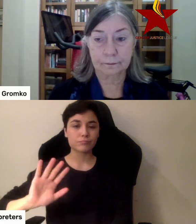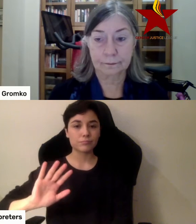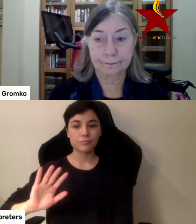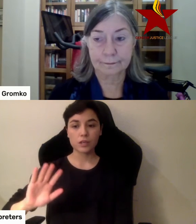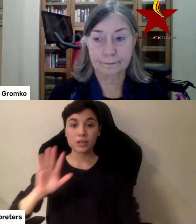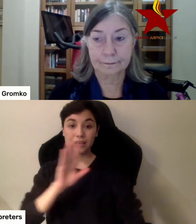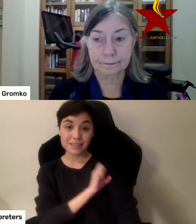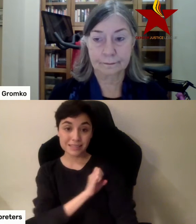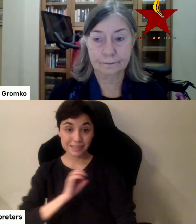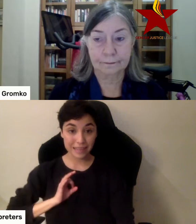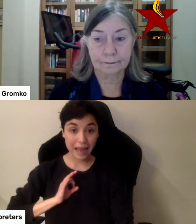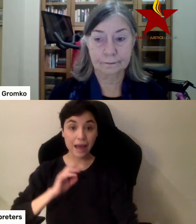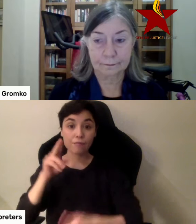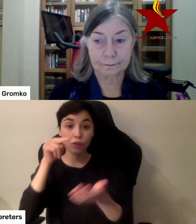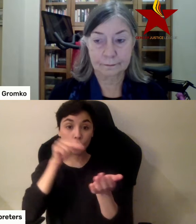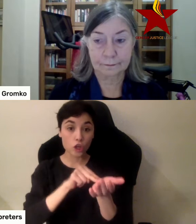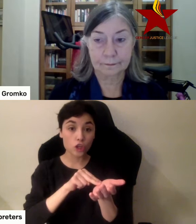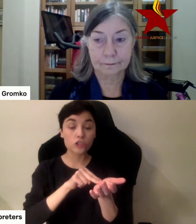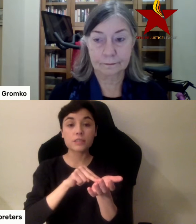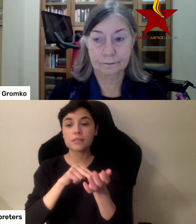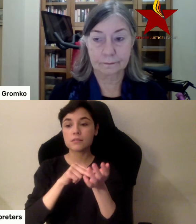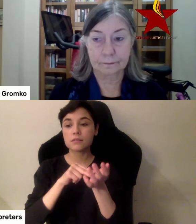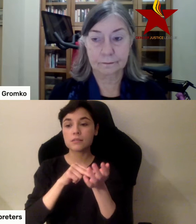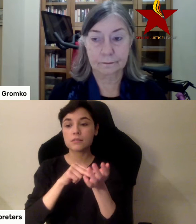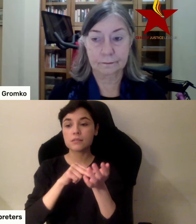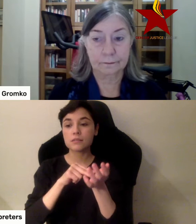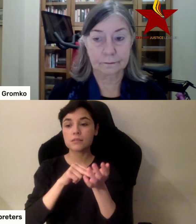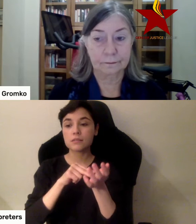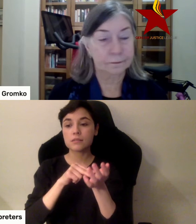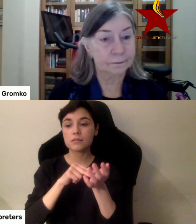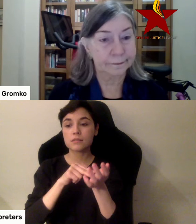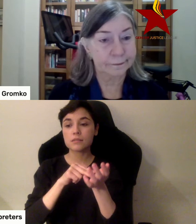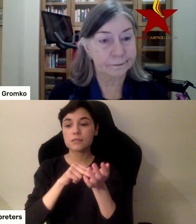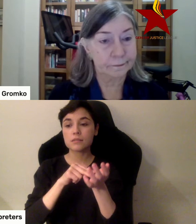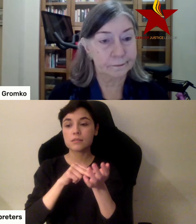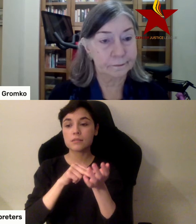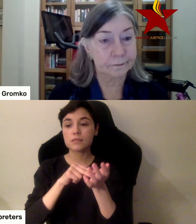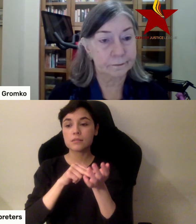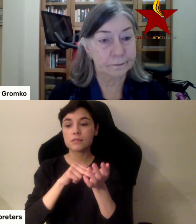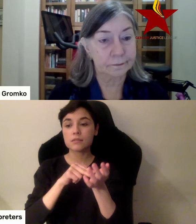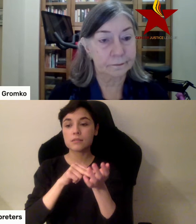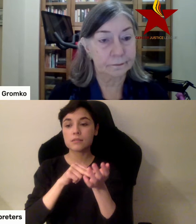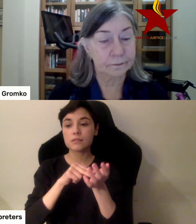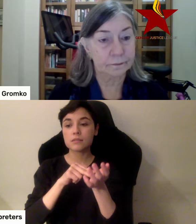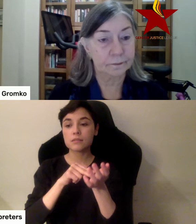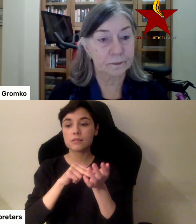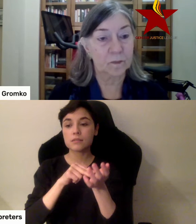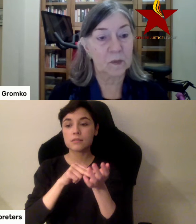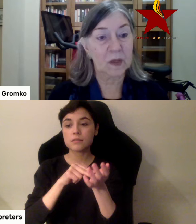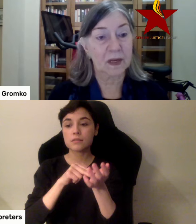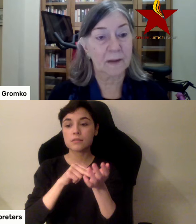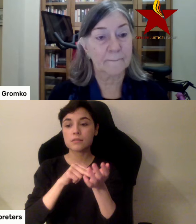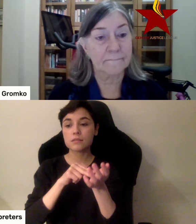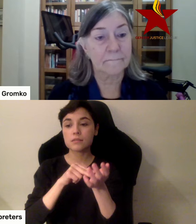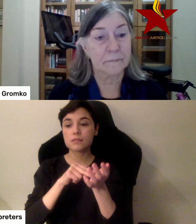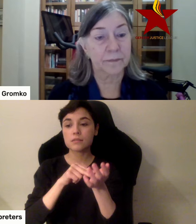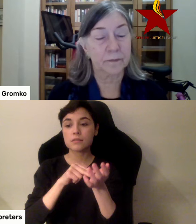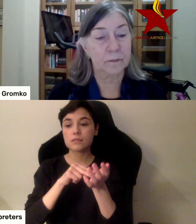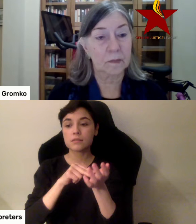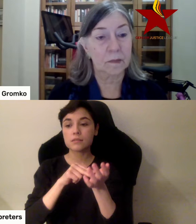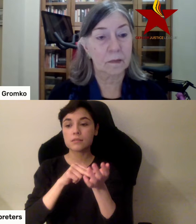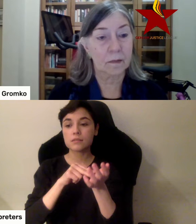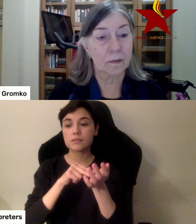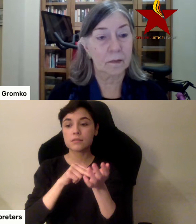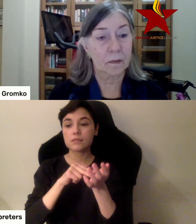staff watch, just to make sure that you have that you don't have those severe reactions. But we also prep patients because the next day your arm is going to be